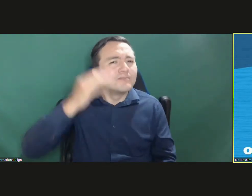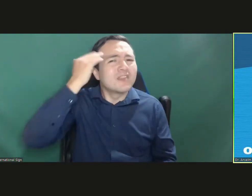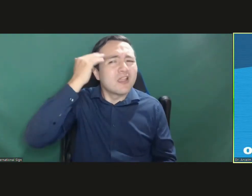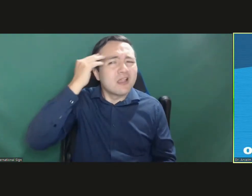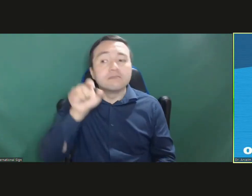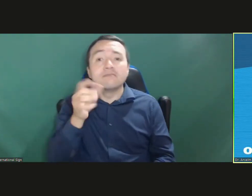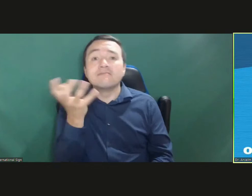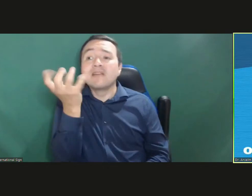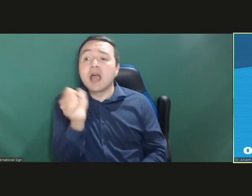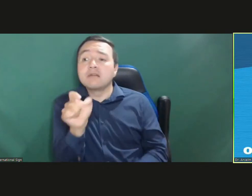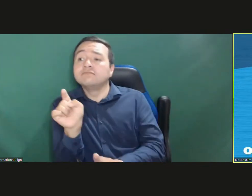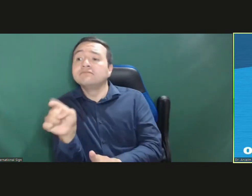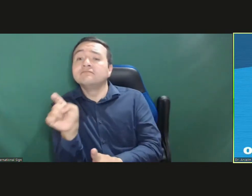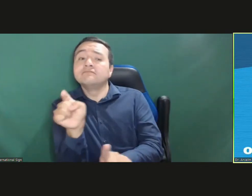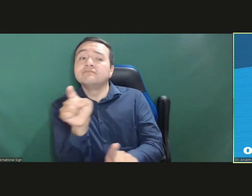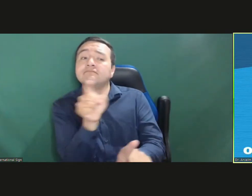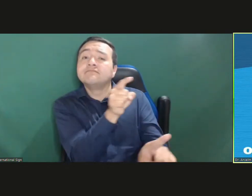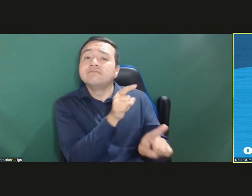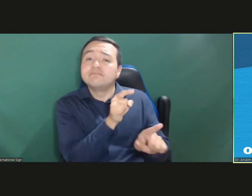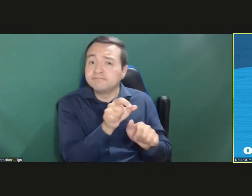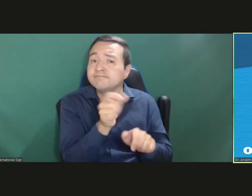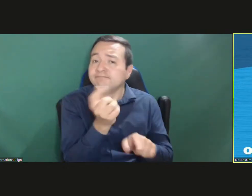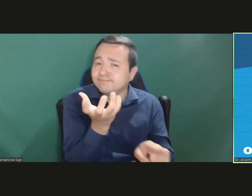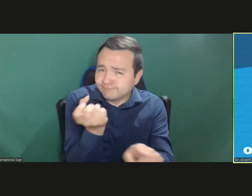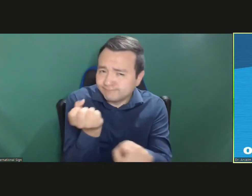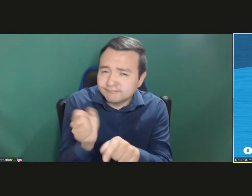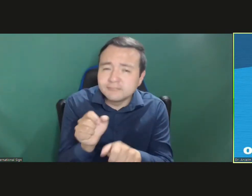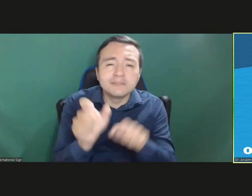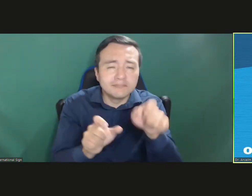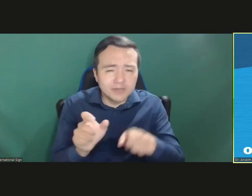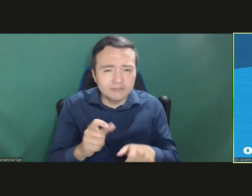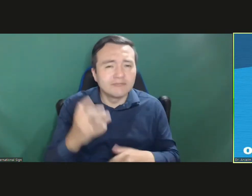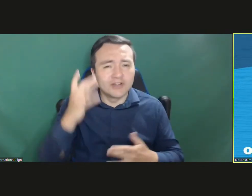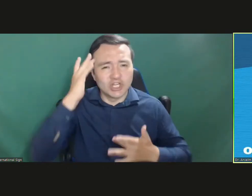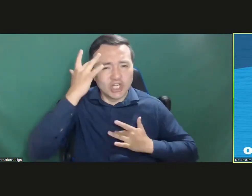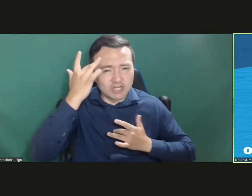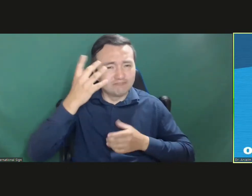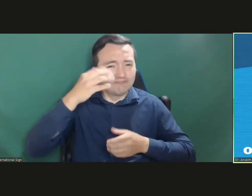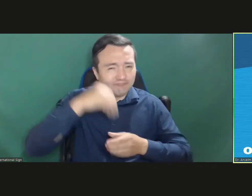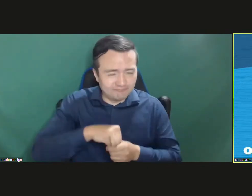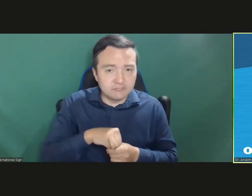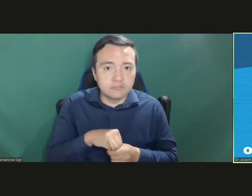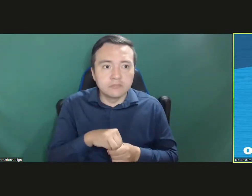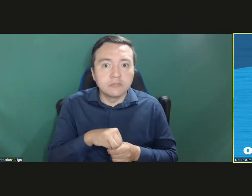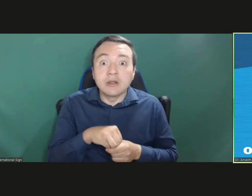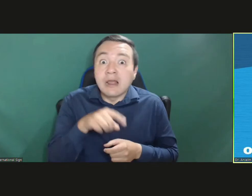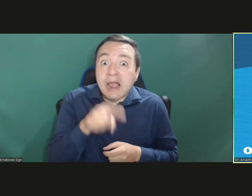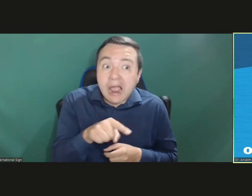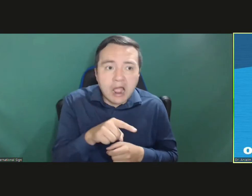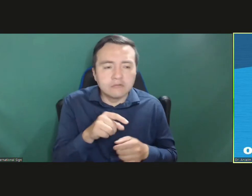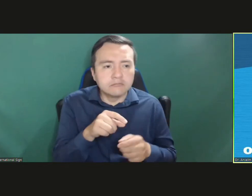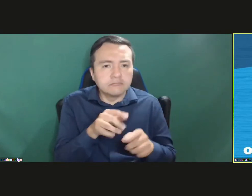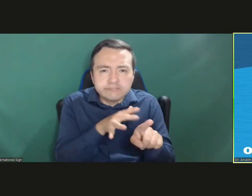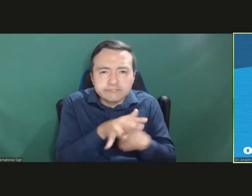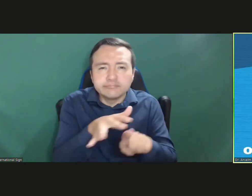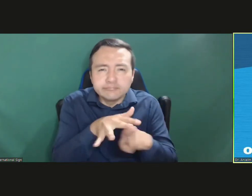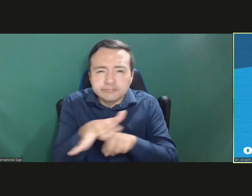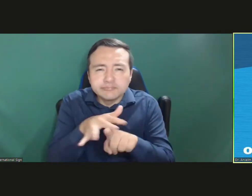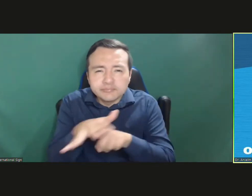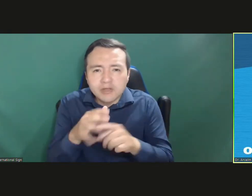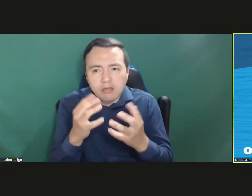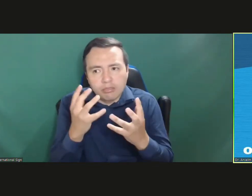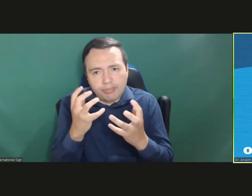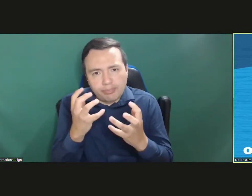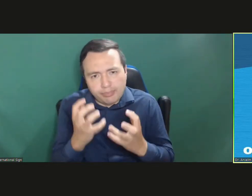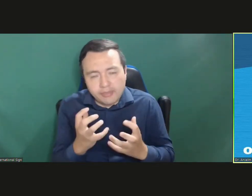COVID-19, hospitalizations, and death as a result. And they need to be a prioritized population group for services and support. So